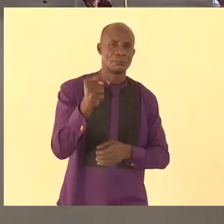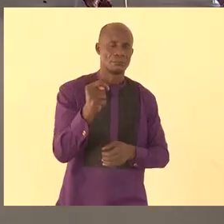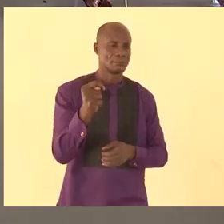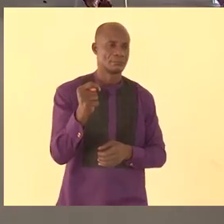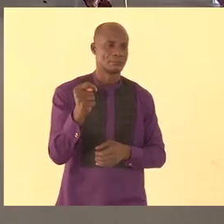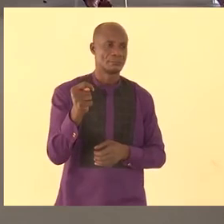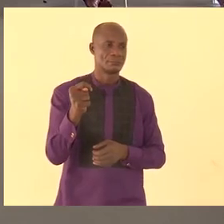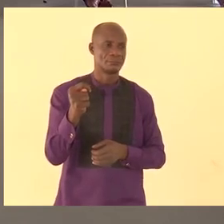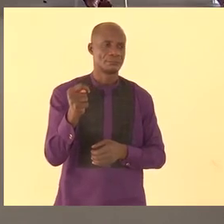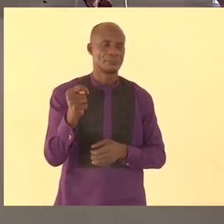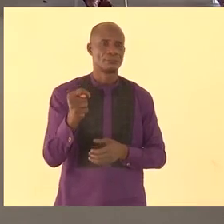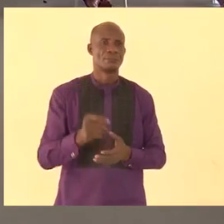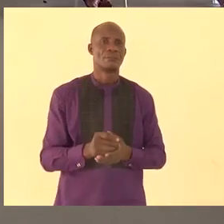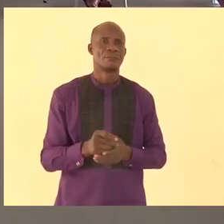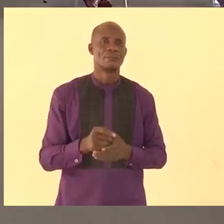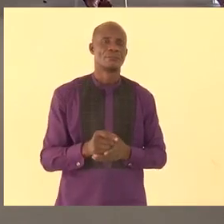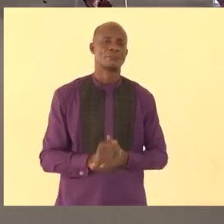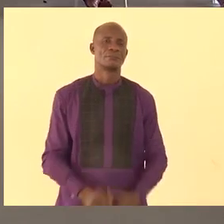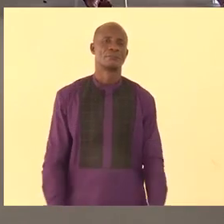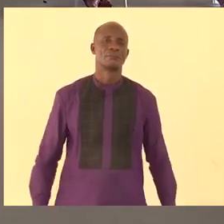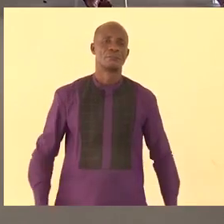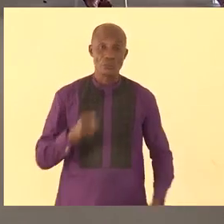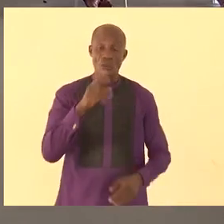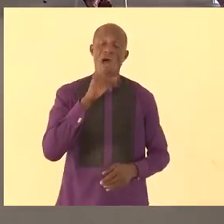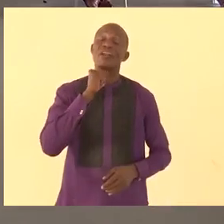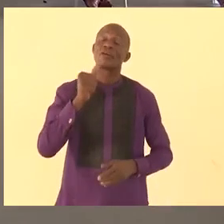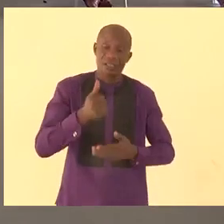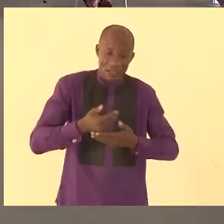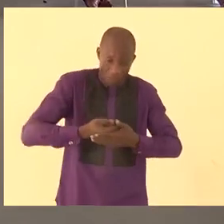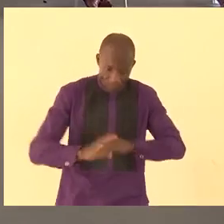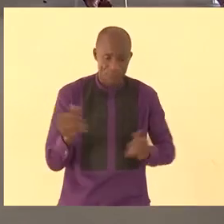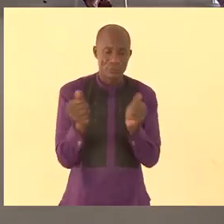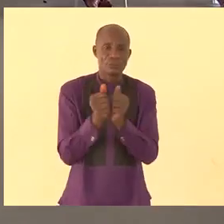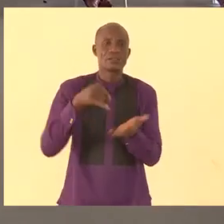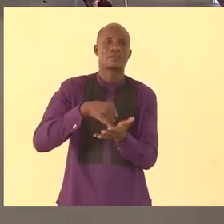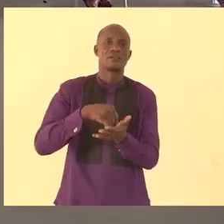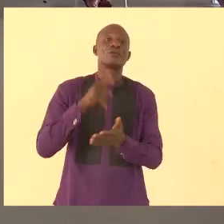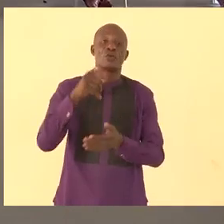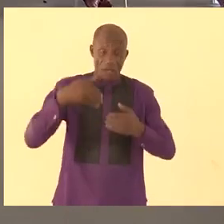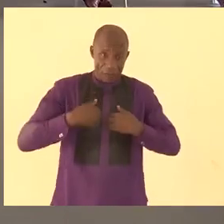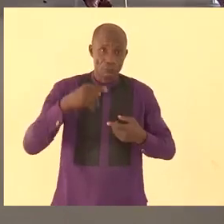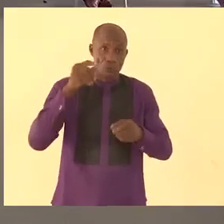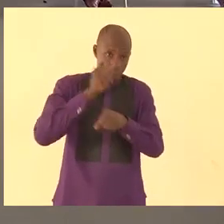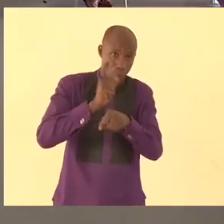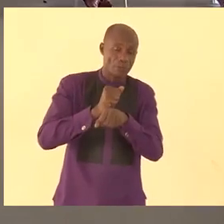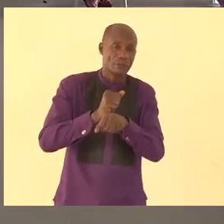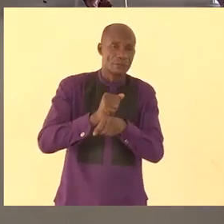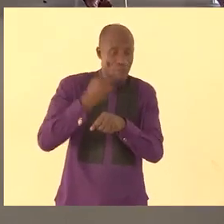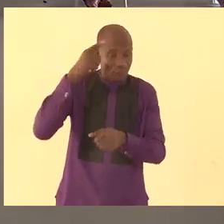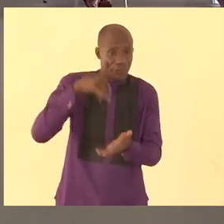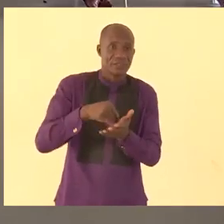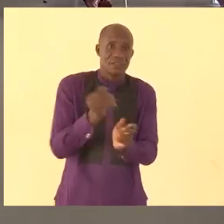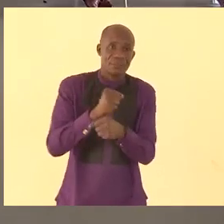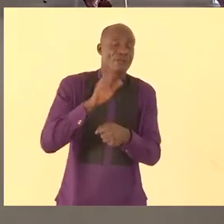They are not inbuilt. You are not born with it. You have to deliberately make your mind